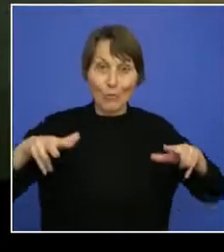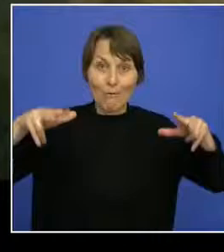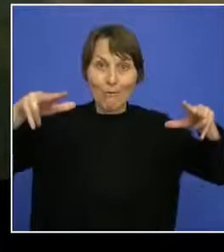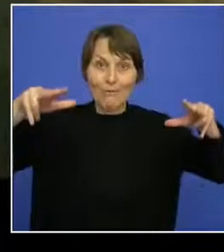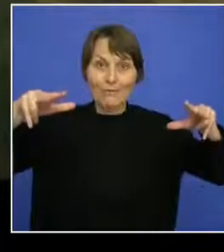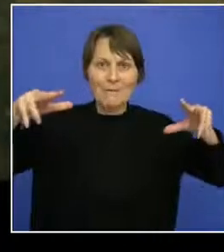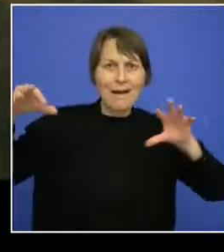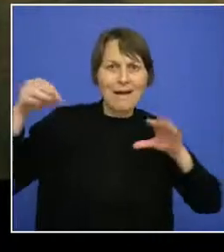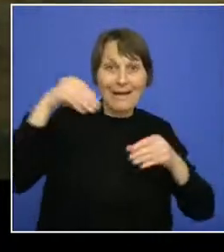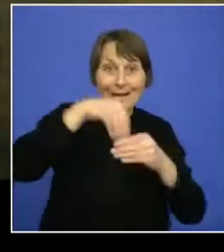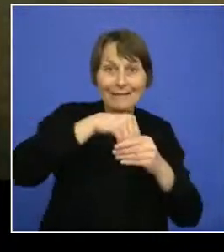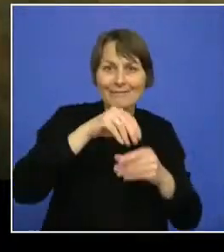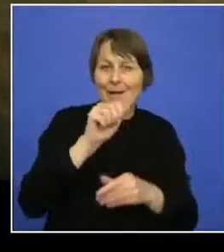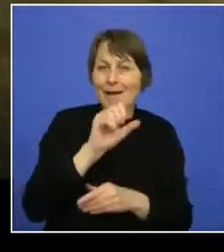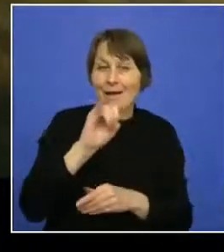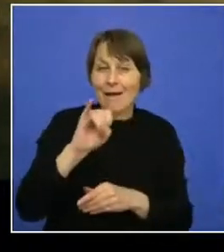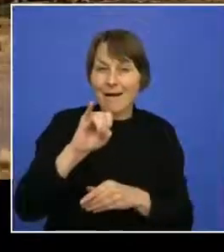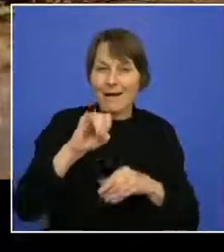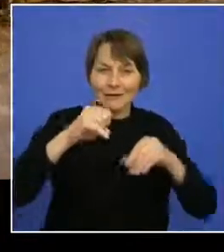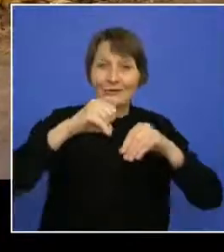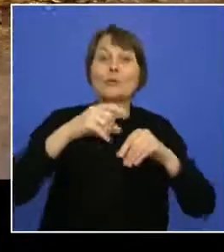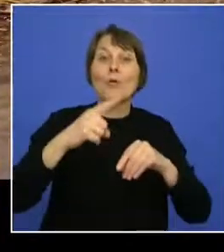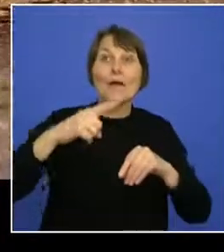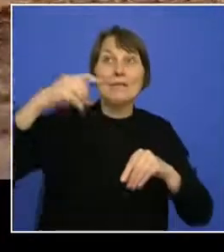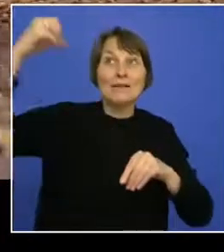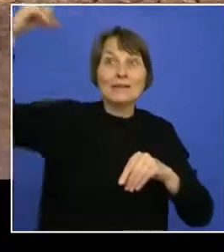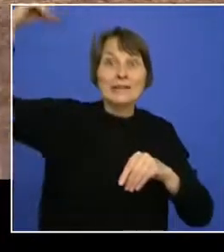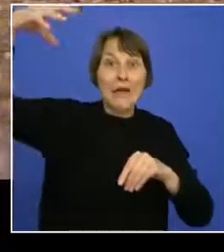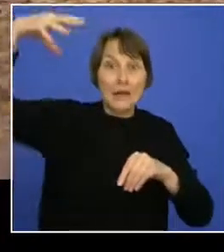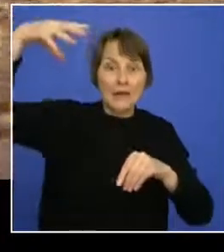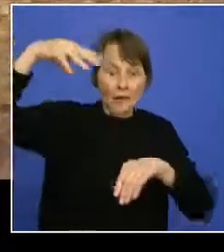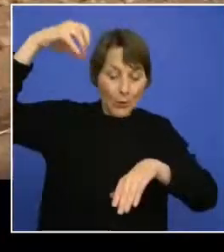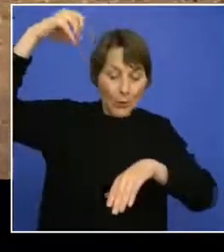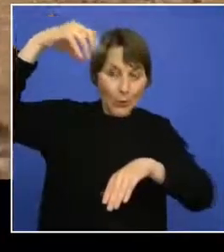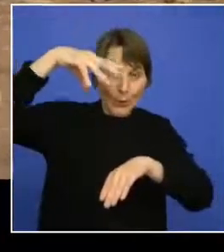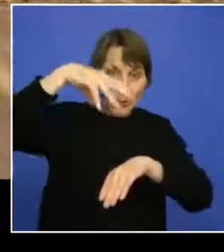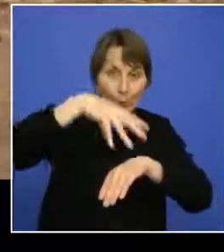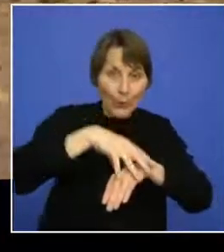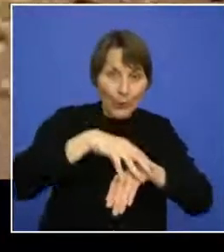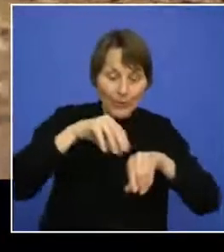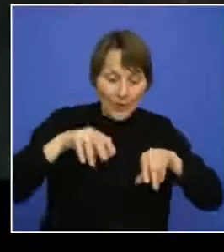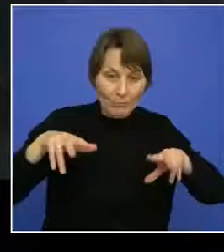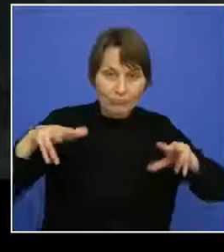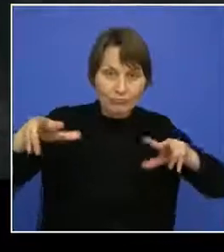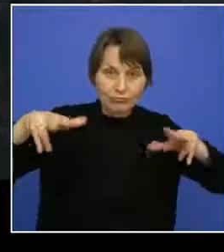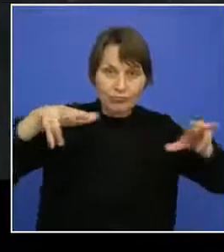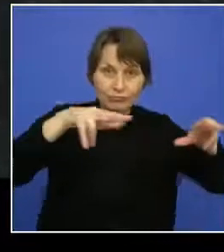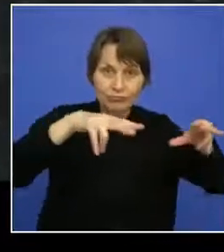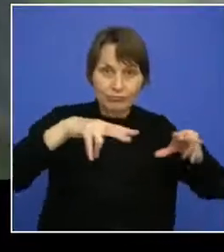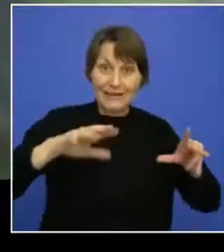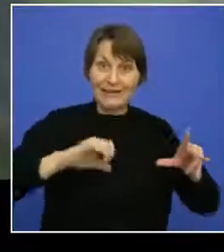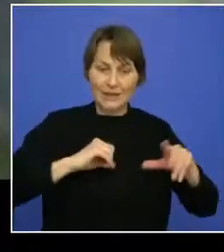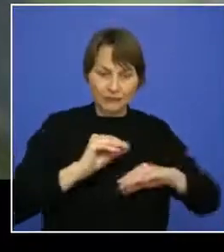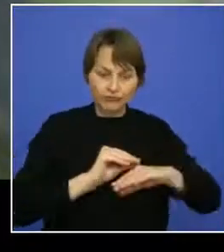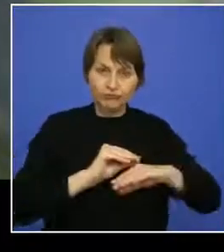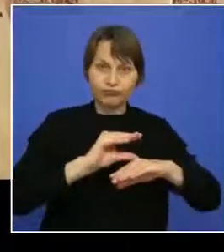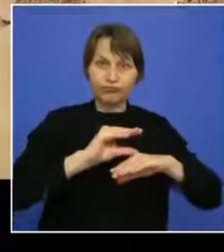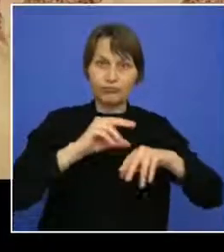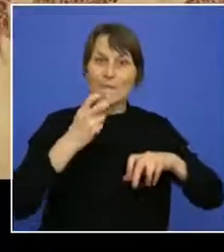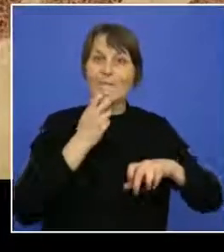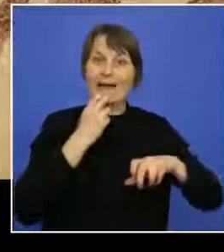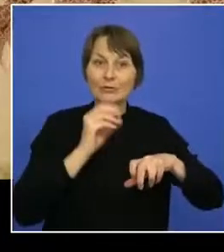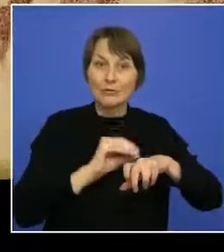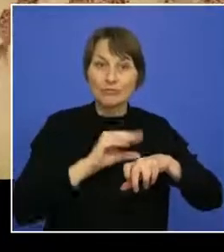we can cover big parks in Africa with the self-charging drones. These are the kind of